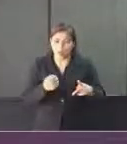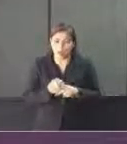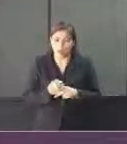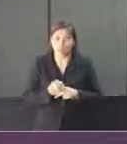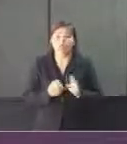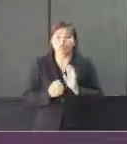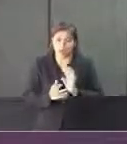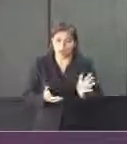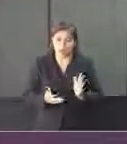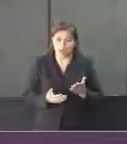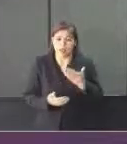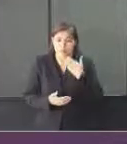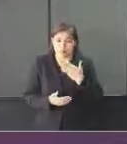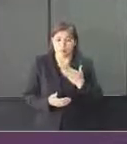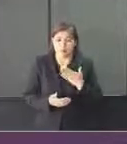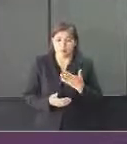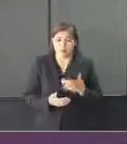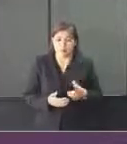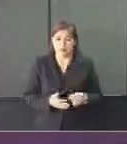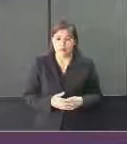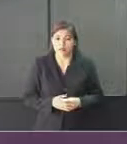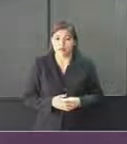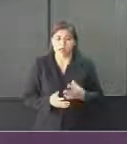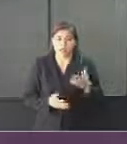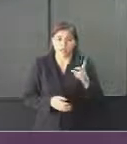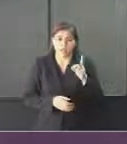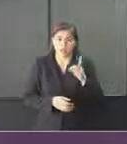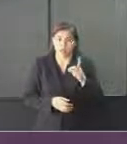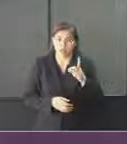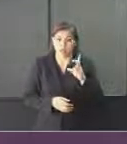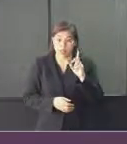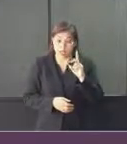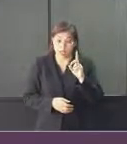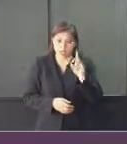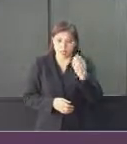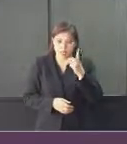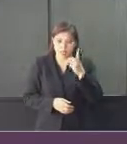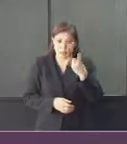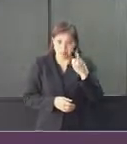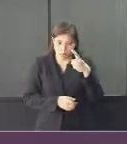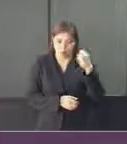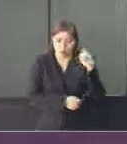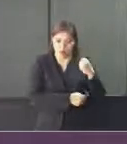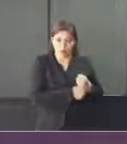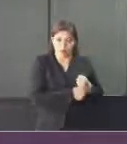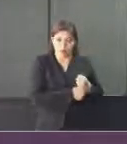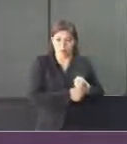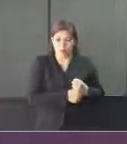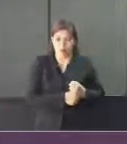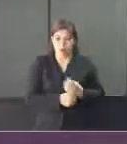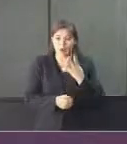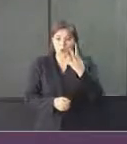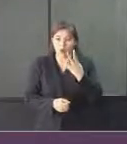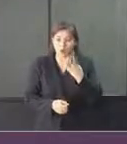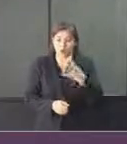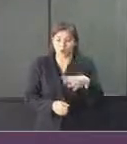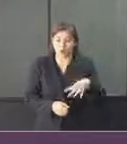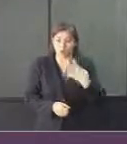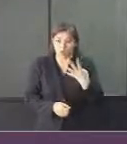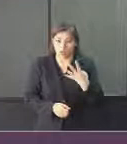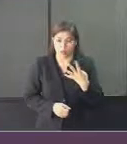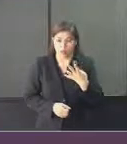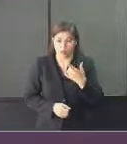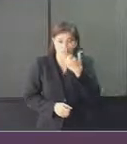country, we achieved on December 30 of last year, I like to say at